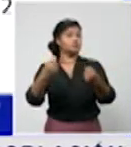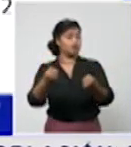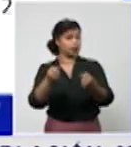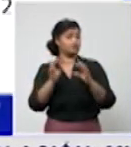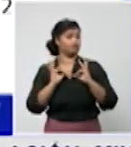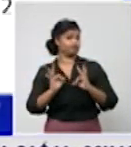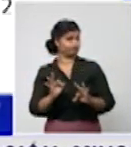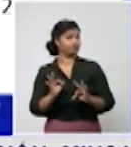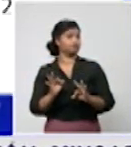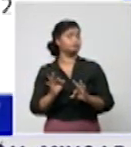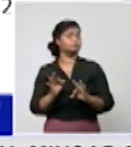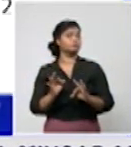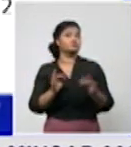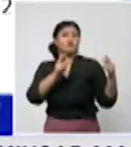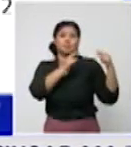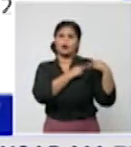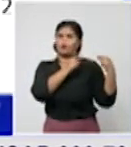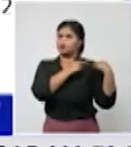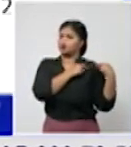38,135. Italy